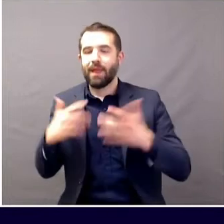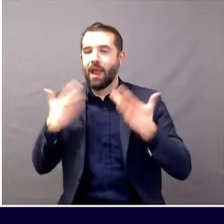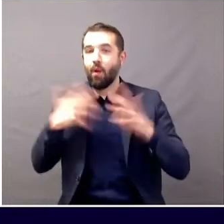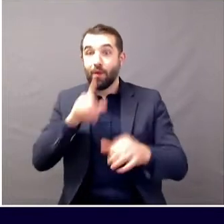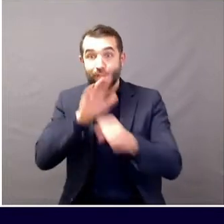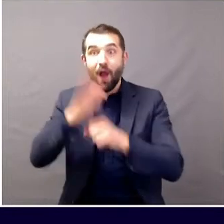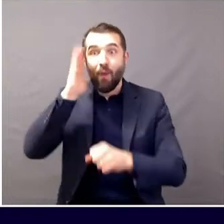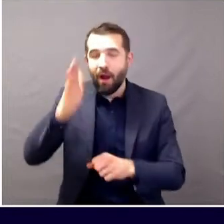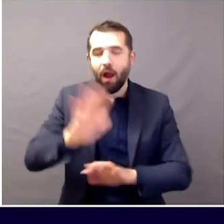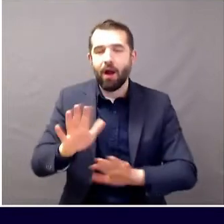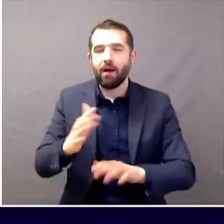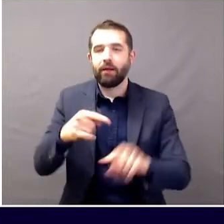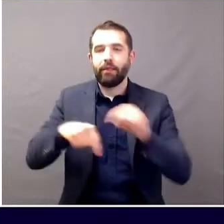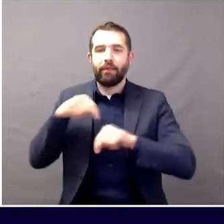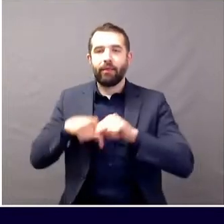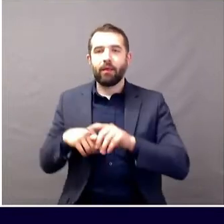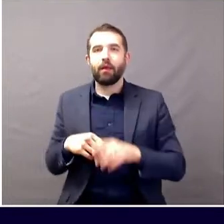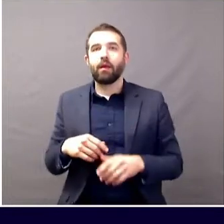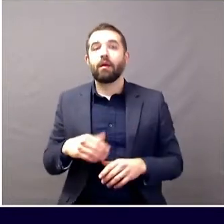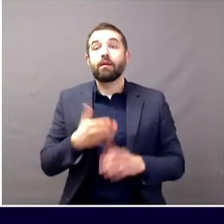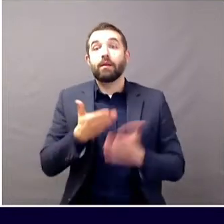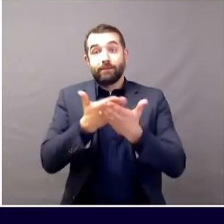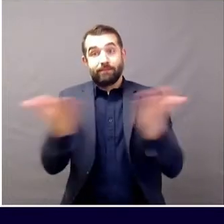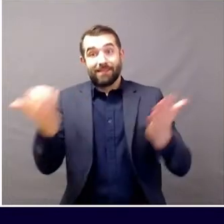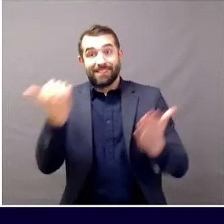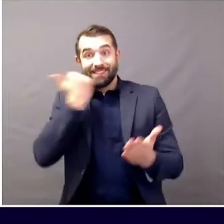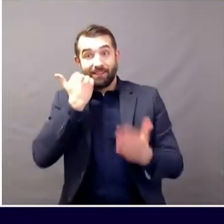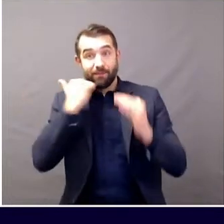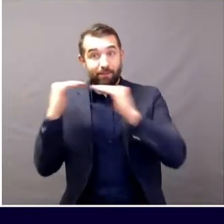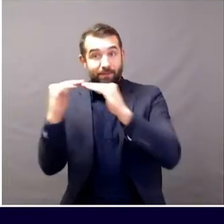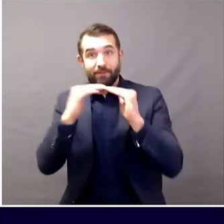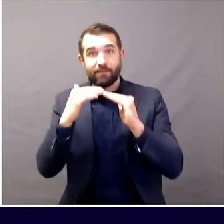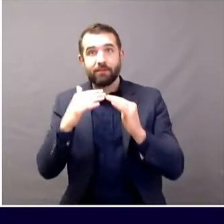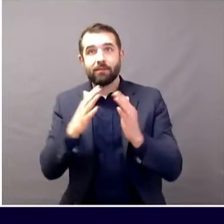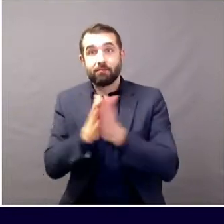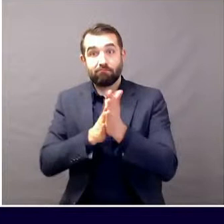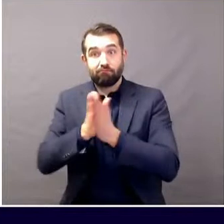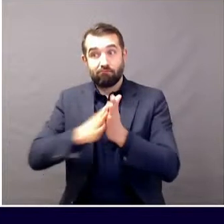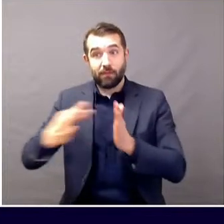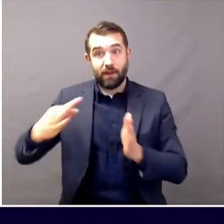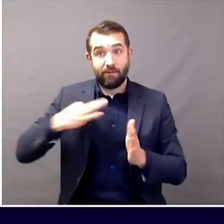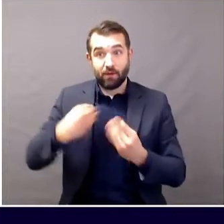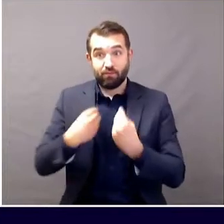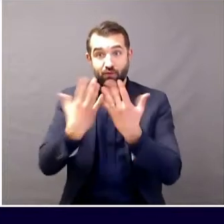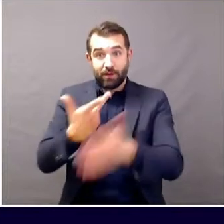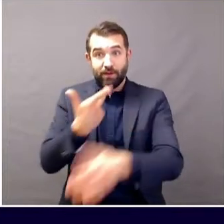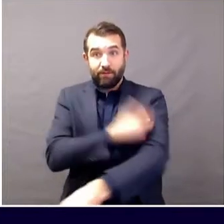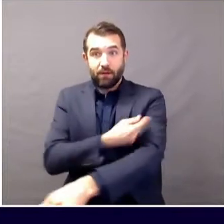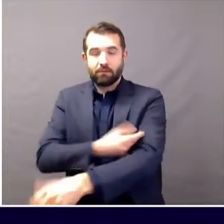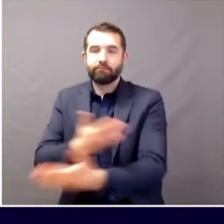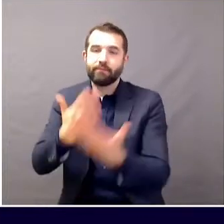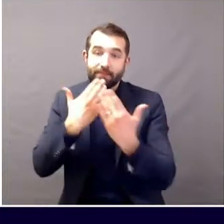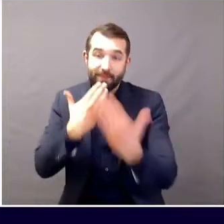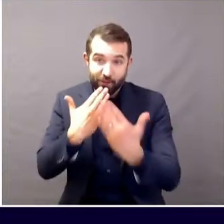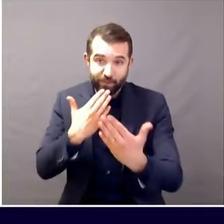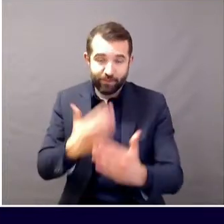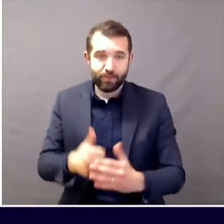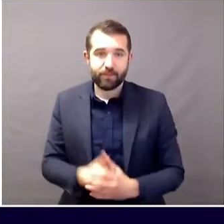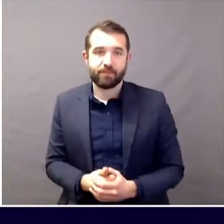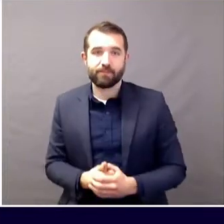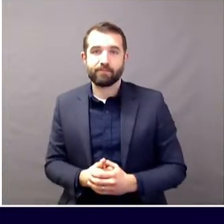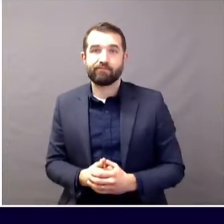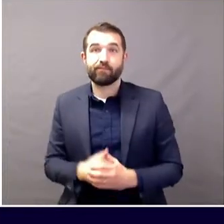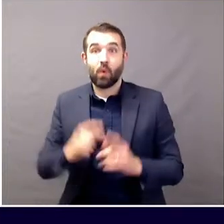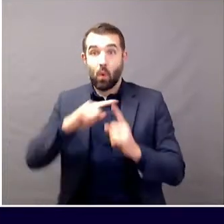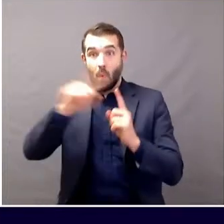our dental colleagues for their assistance and willing to volunteer with us. We will certainly need all hands